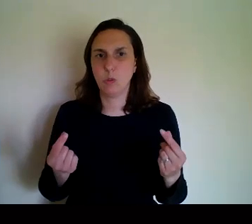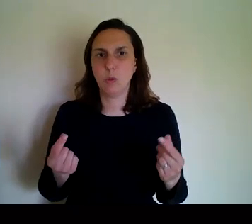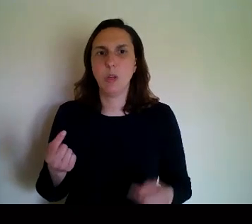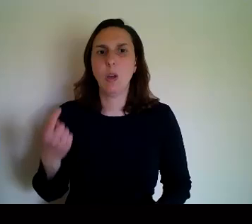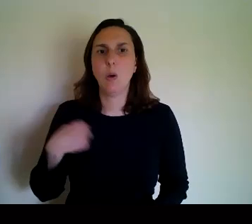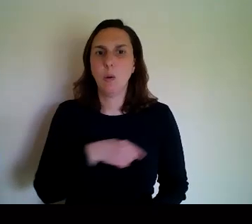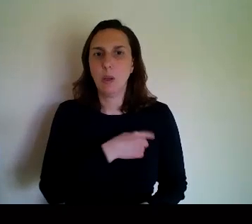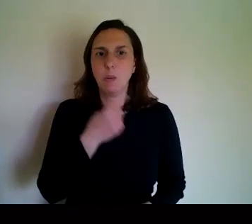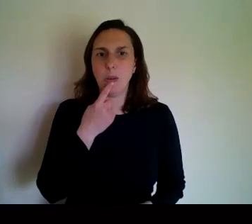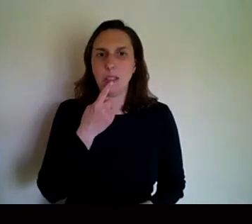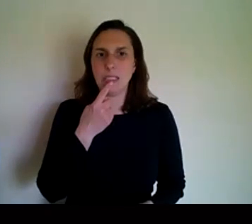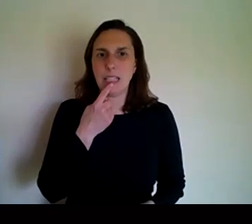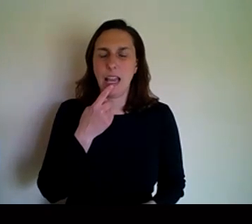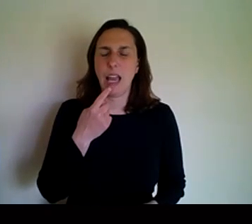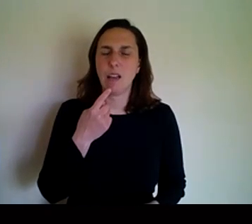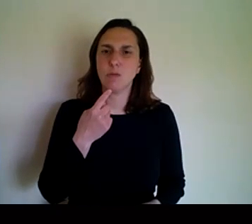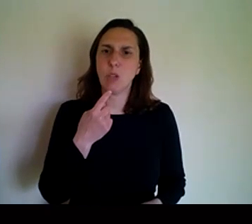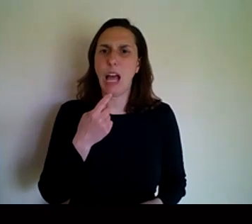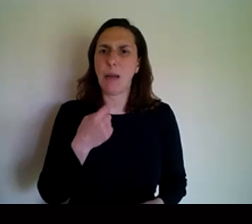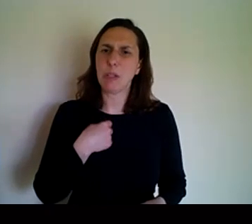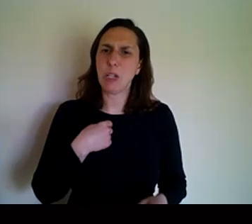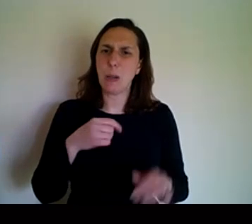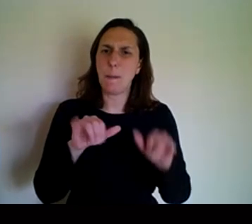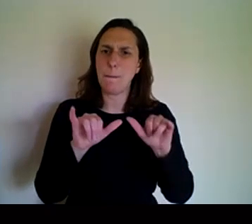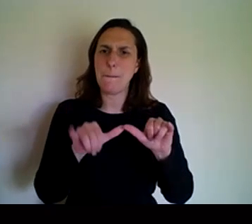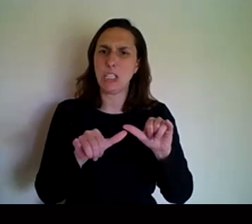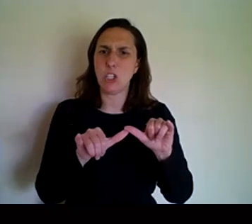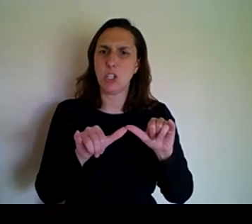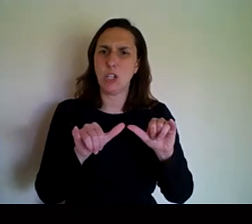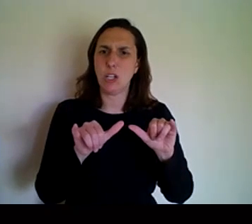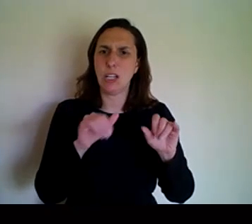from time. Now I'm going to measure time. I'm going to call this year 0.